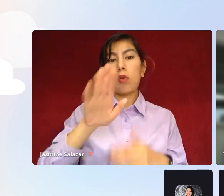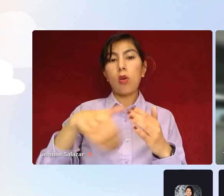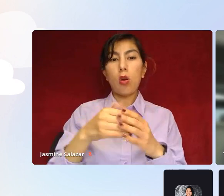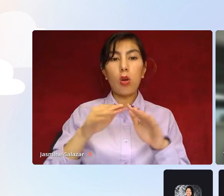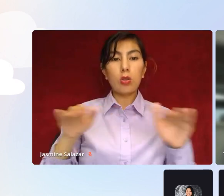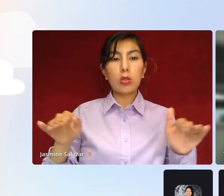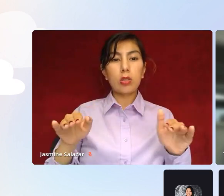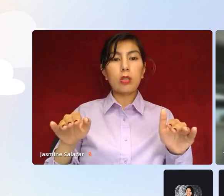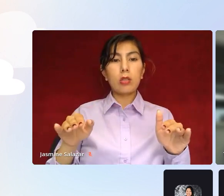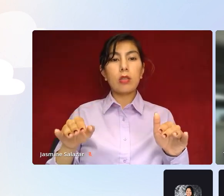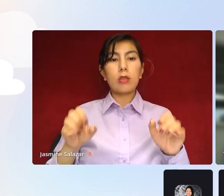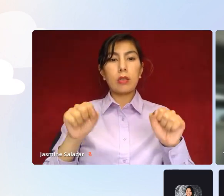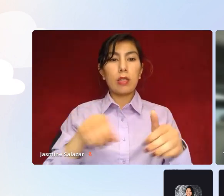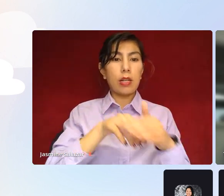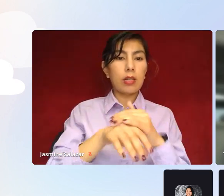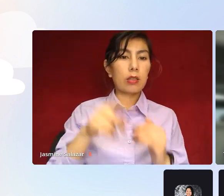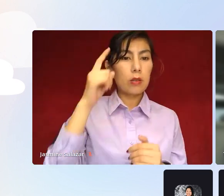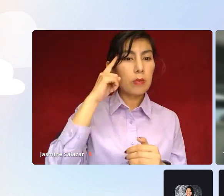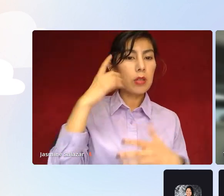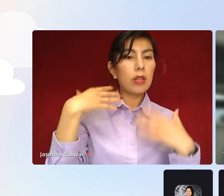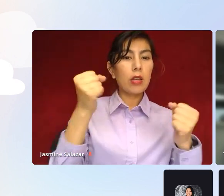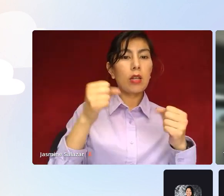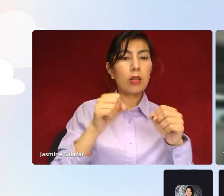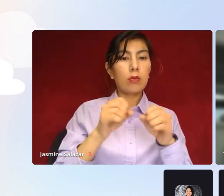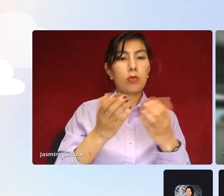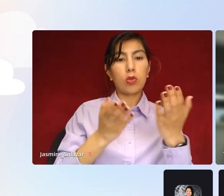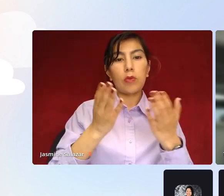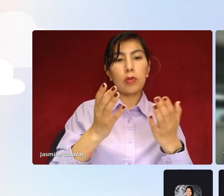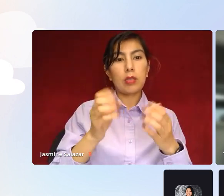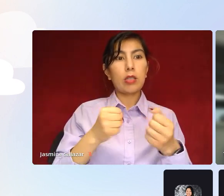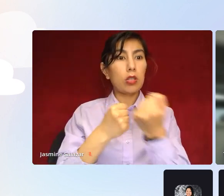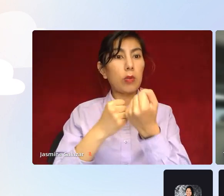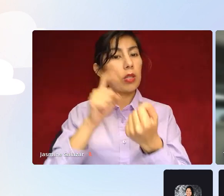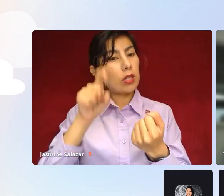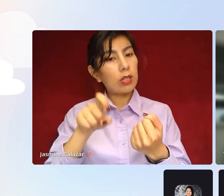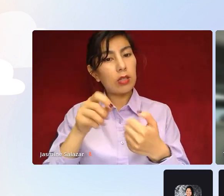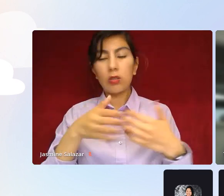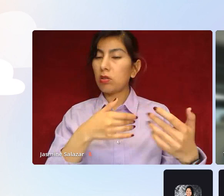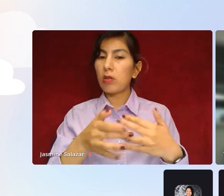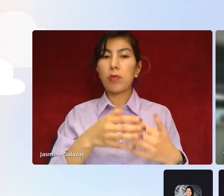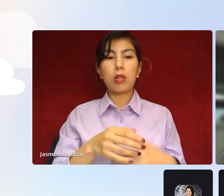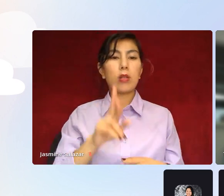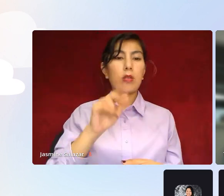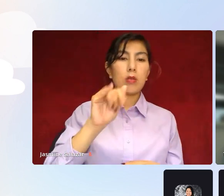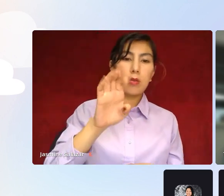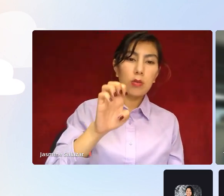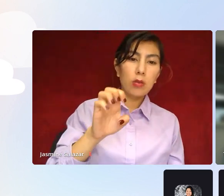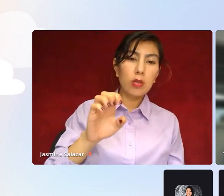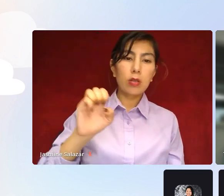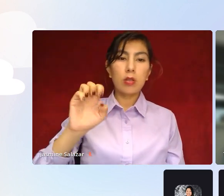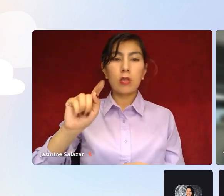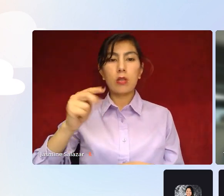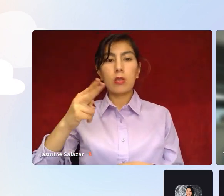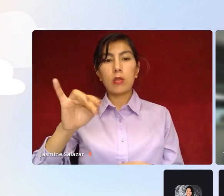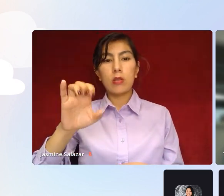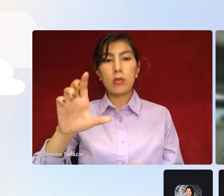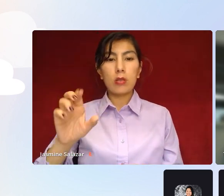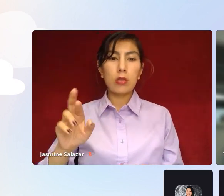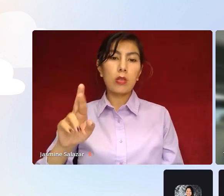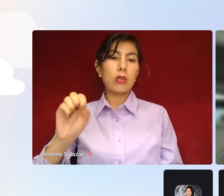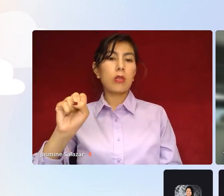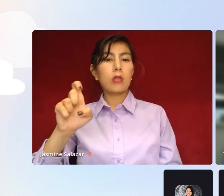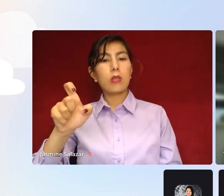to access mental health services and supports that they need, regardless of their race, ethnicity, gender identity, sexual